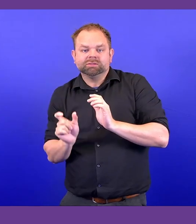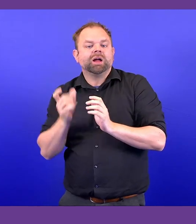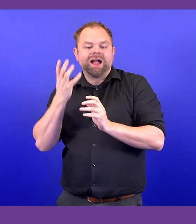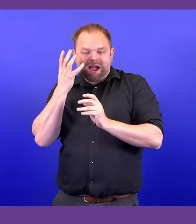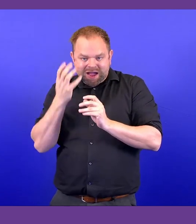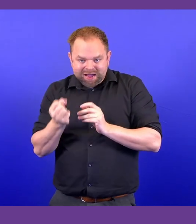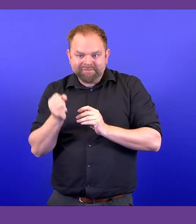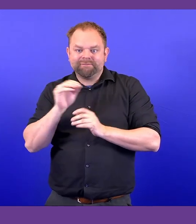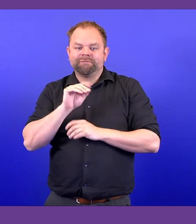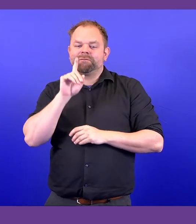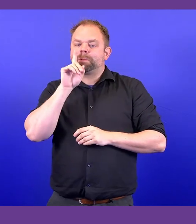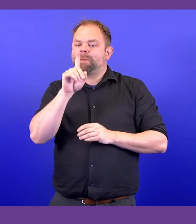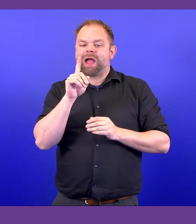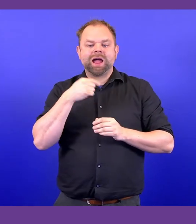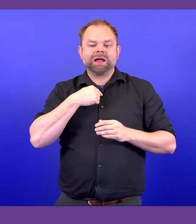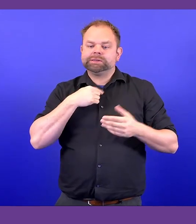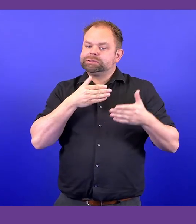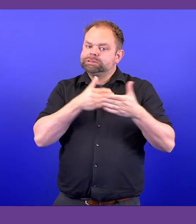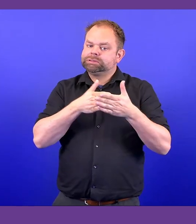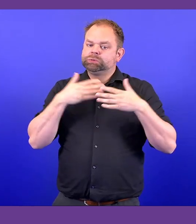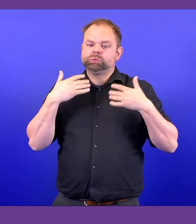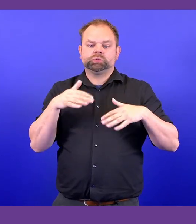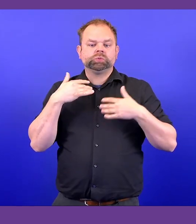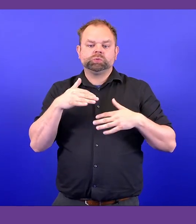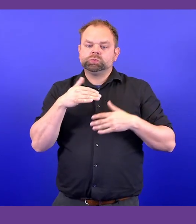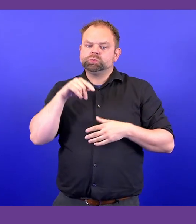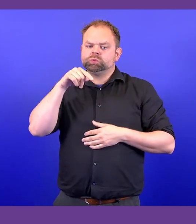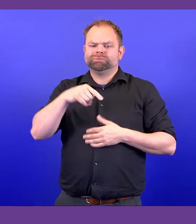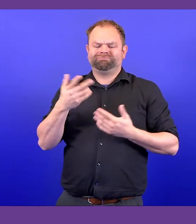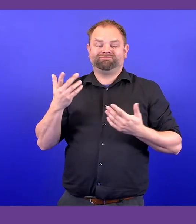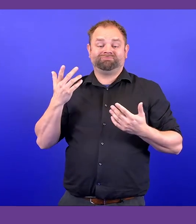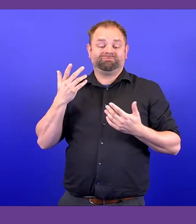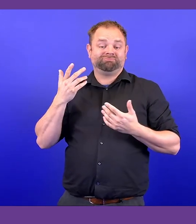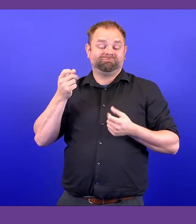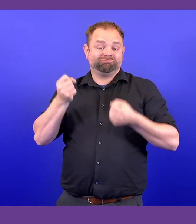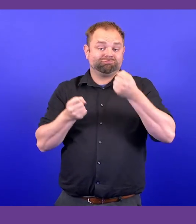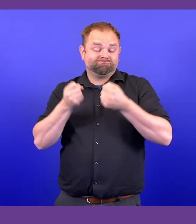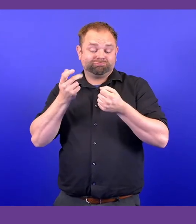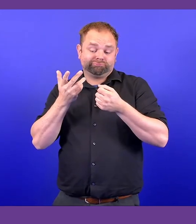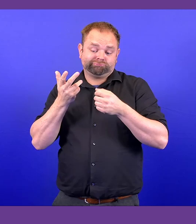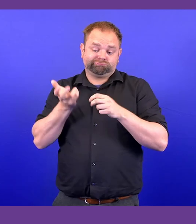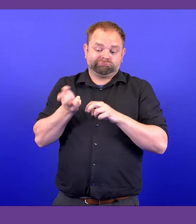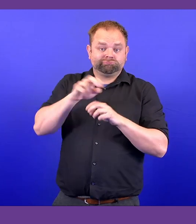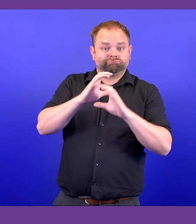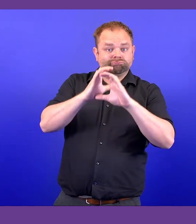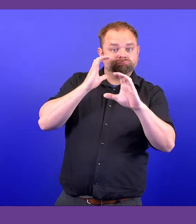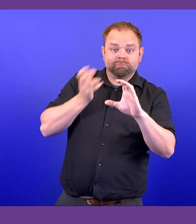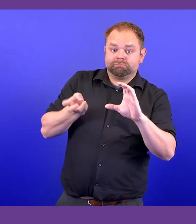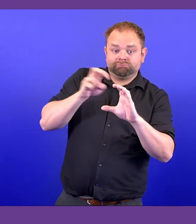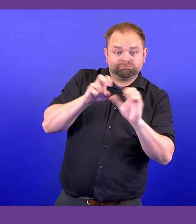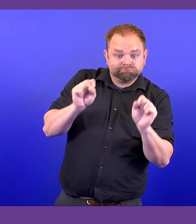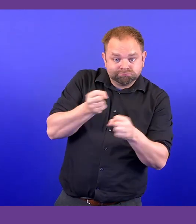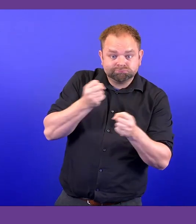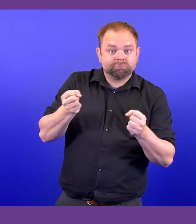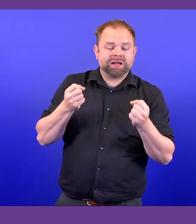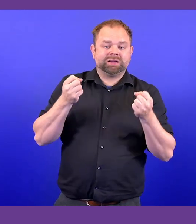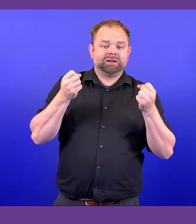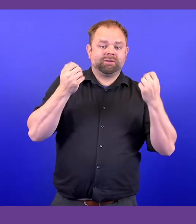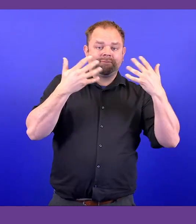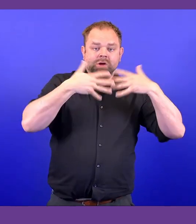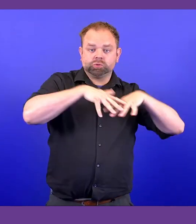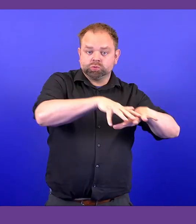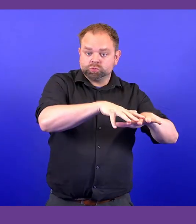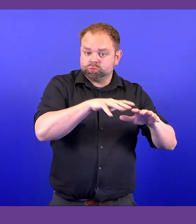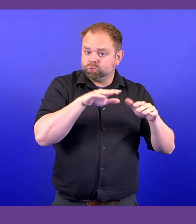on that has information screens and information like loudspeaker information is